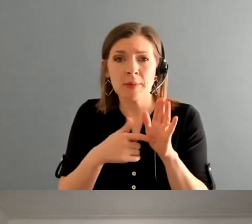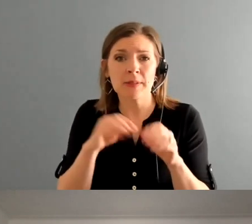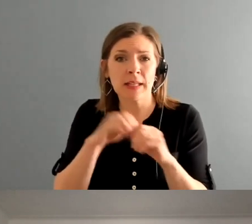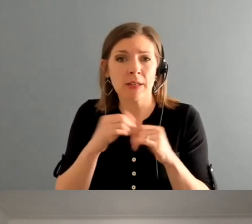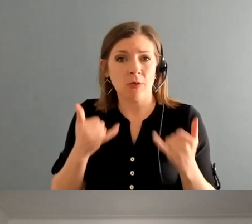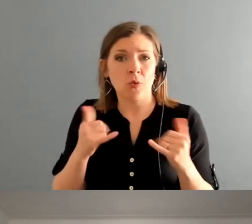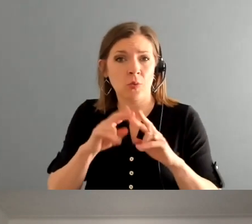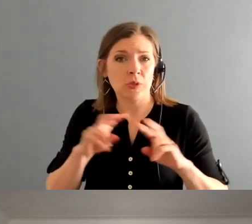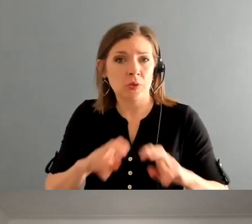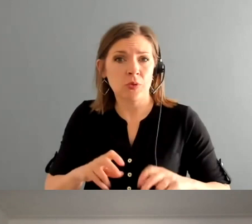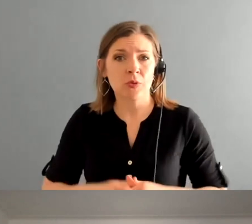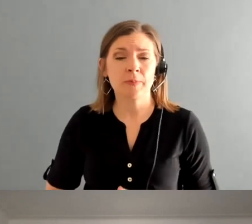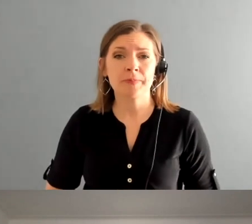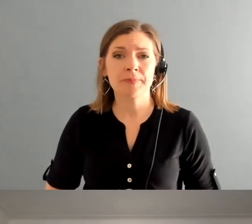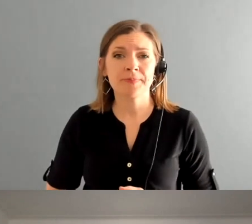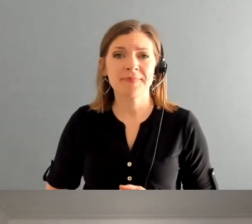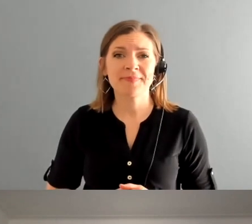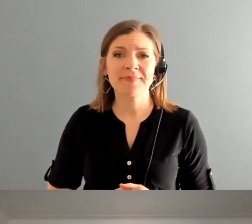research?